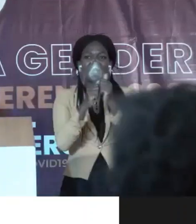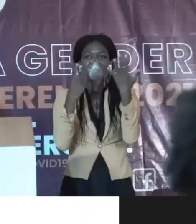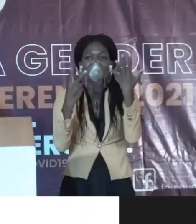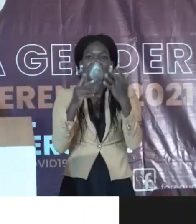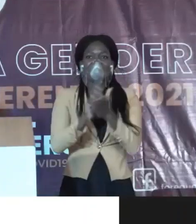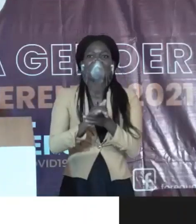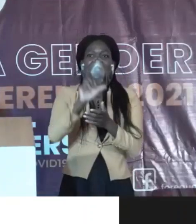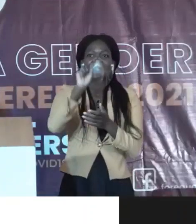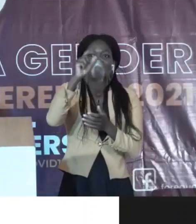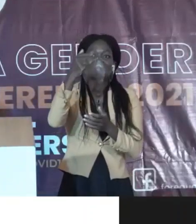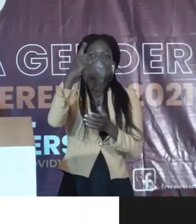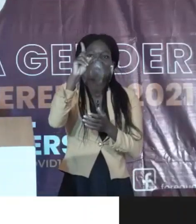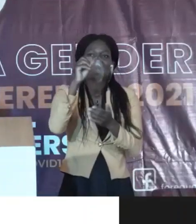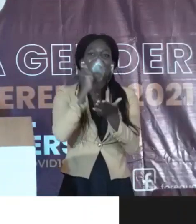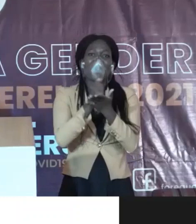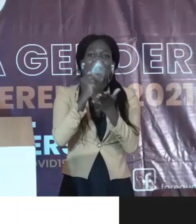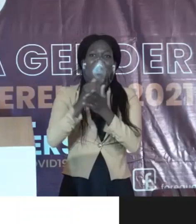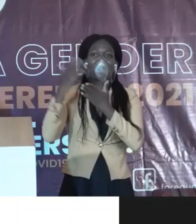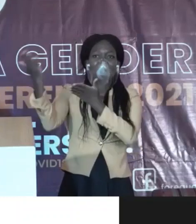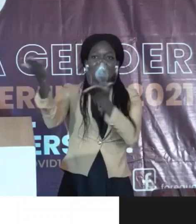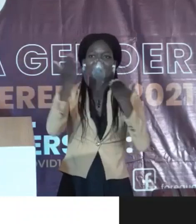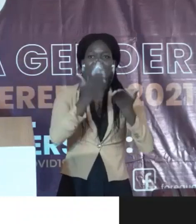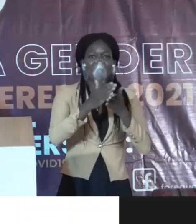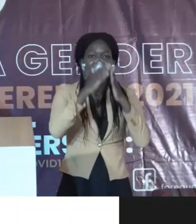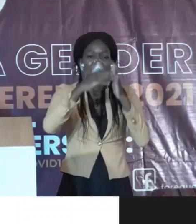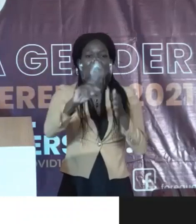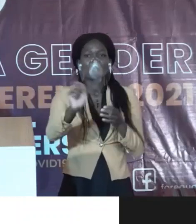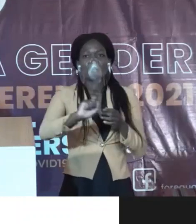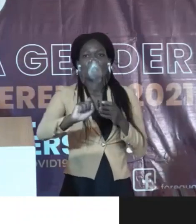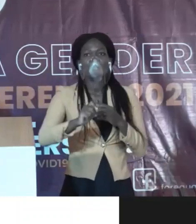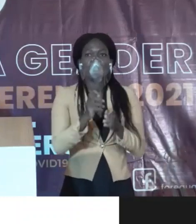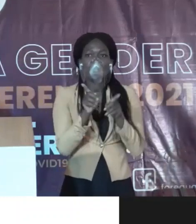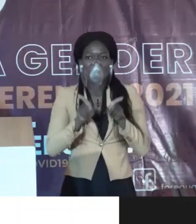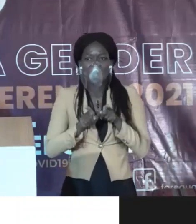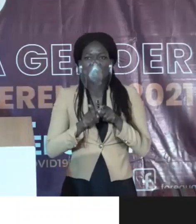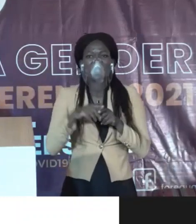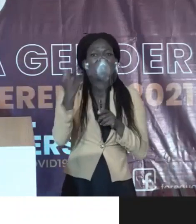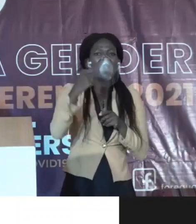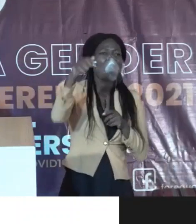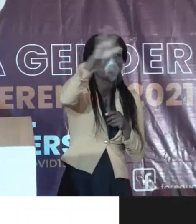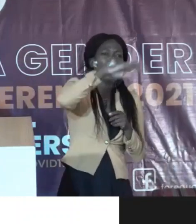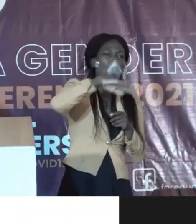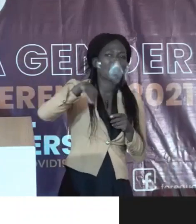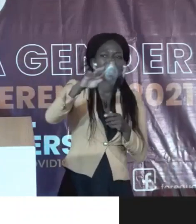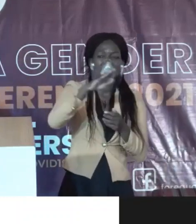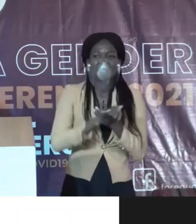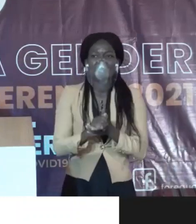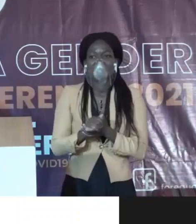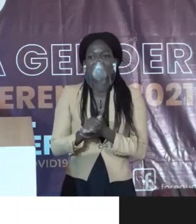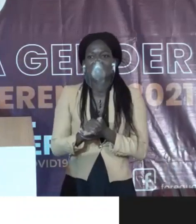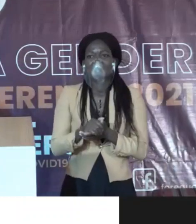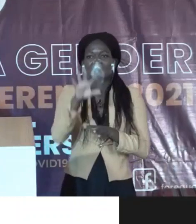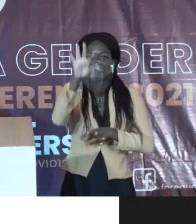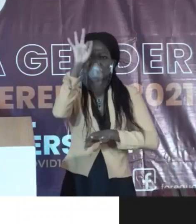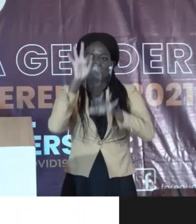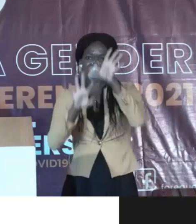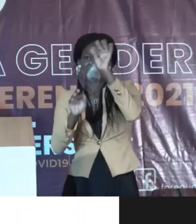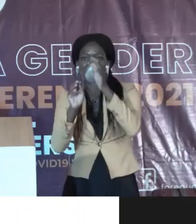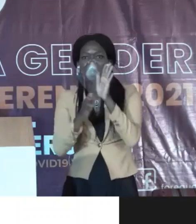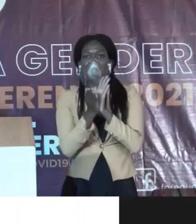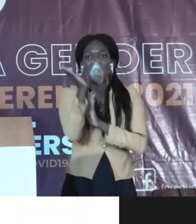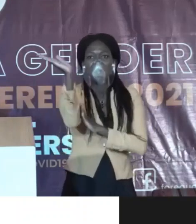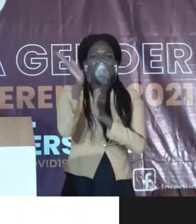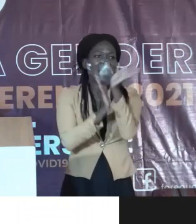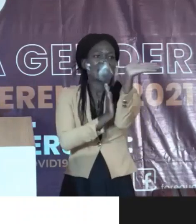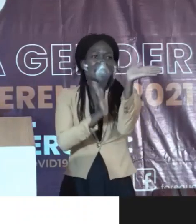welcoming school-going girls from across the country of Malawi in its selected branches and